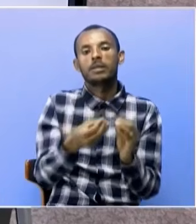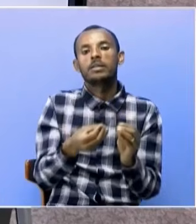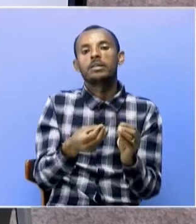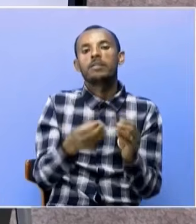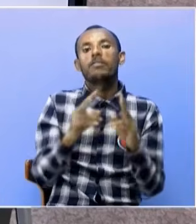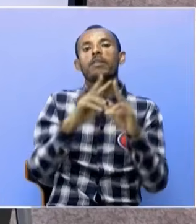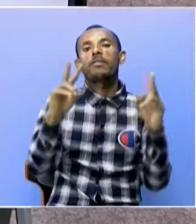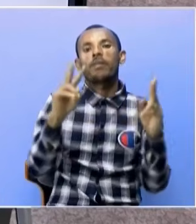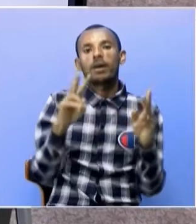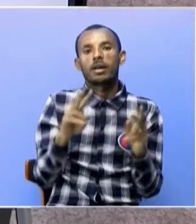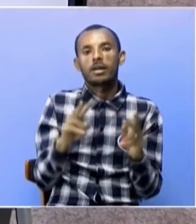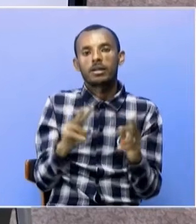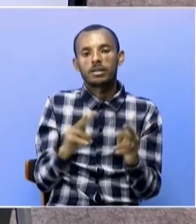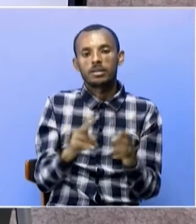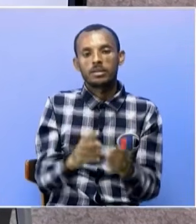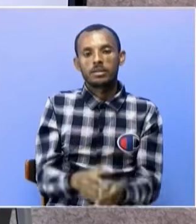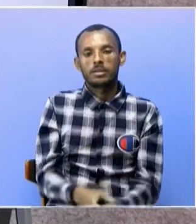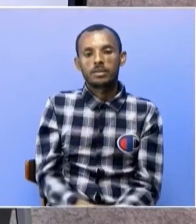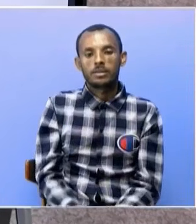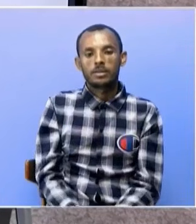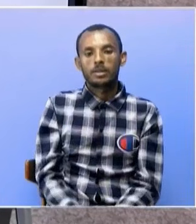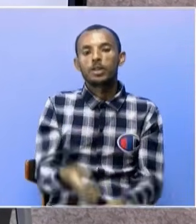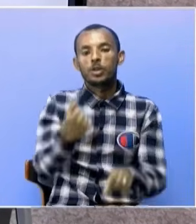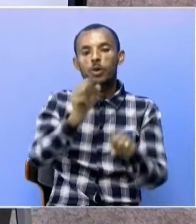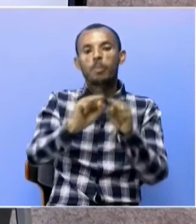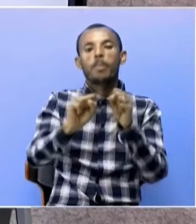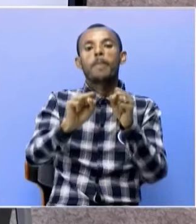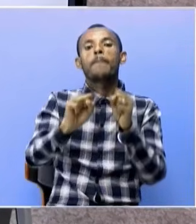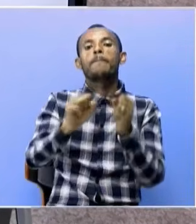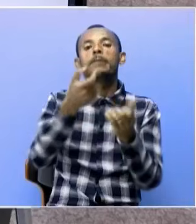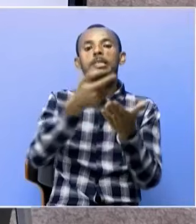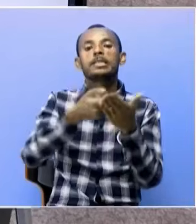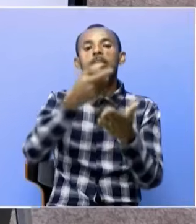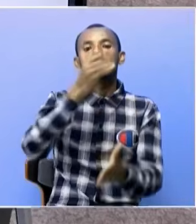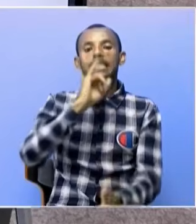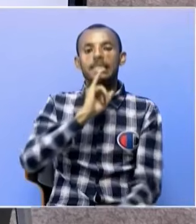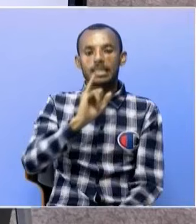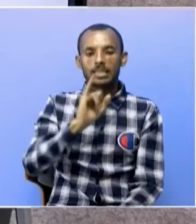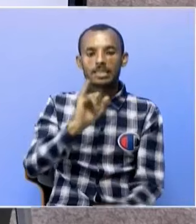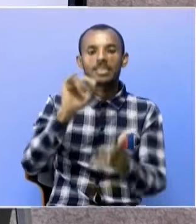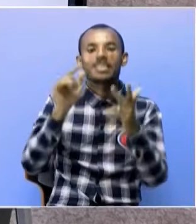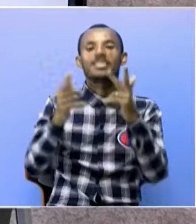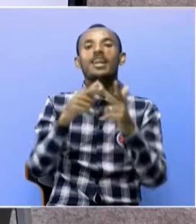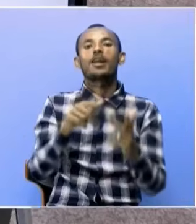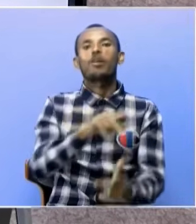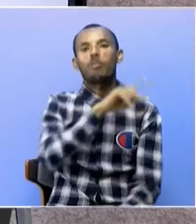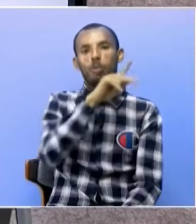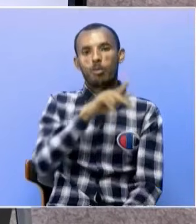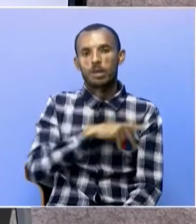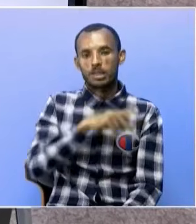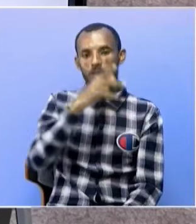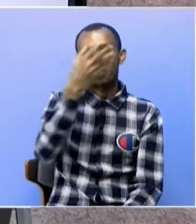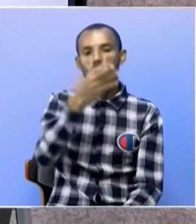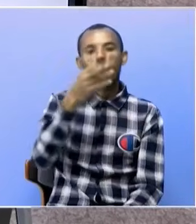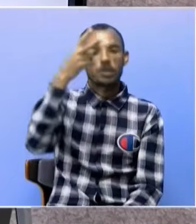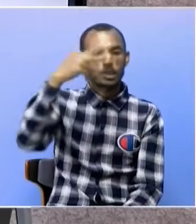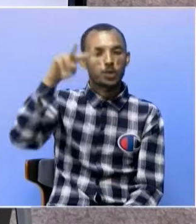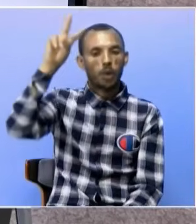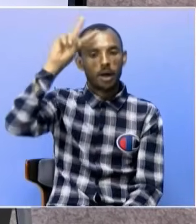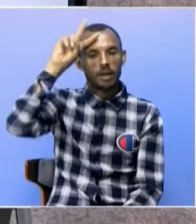That is left for you to practice it. So this is the third properties of squares.